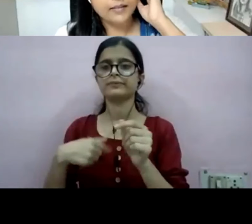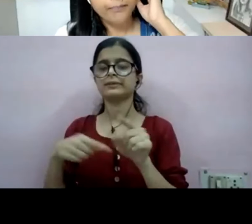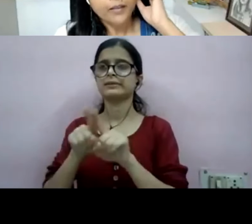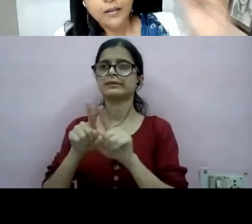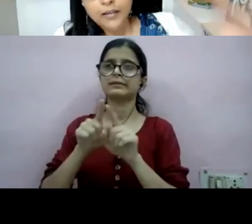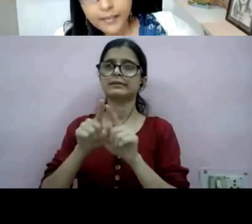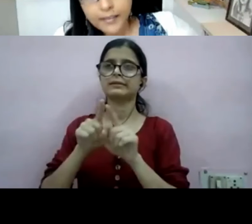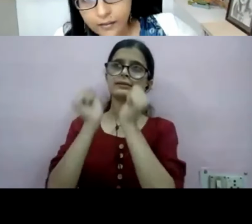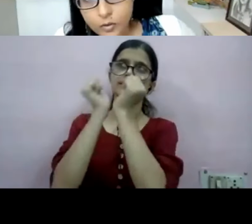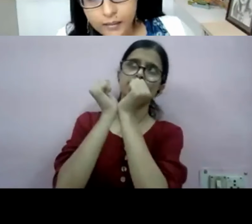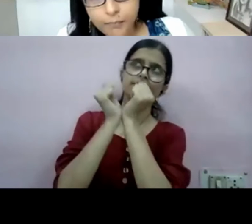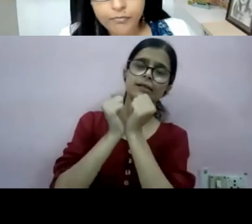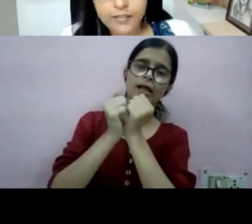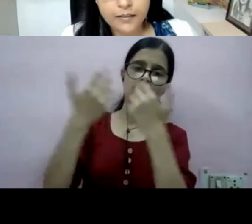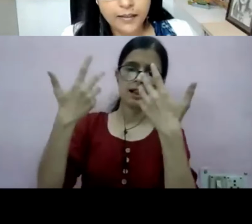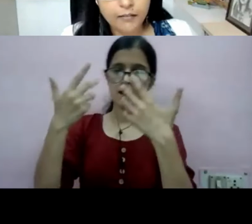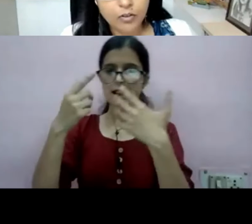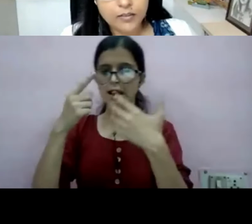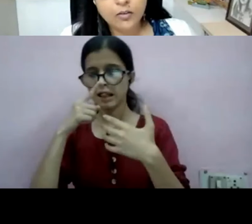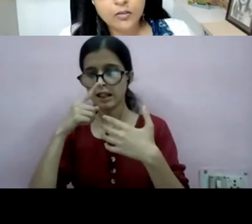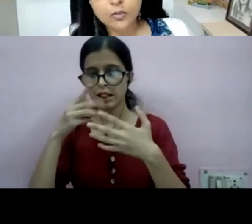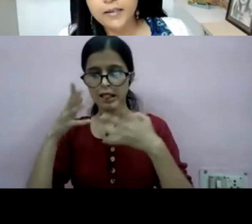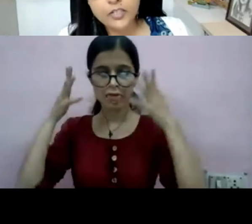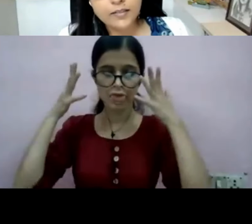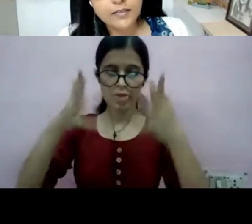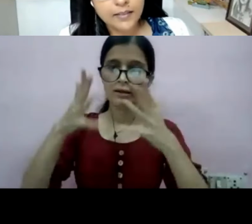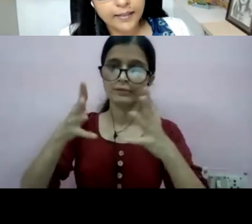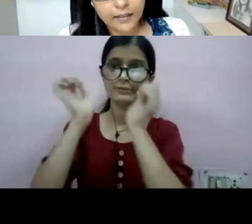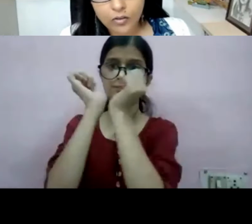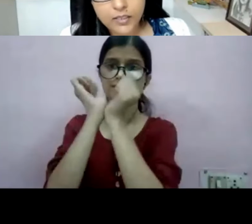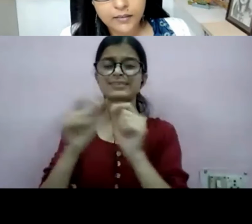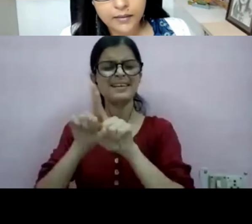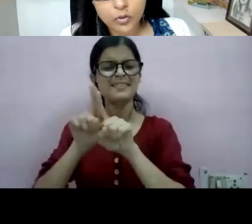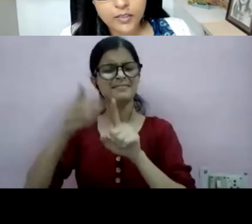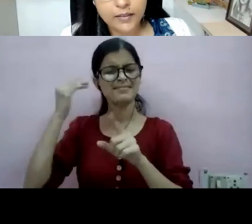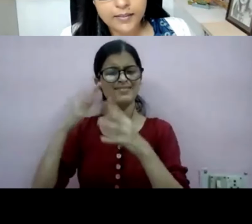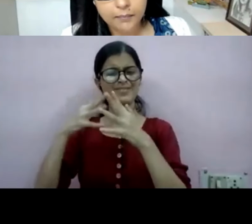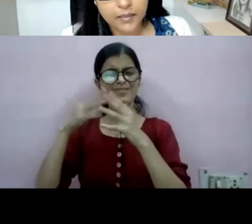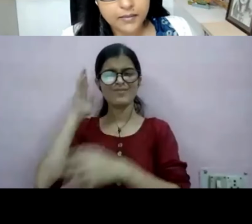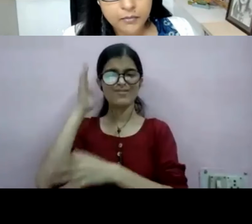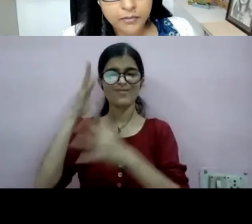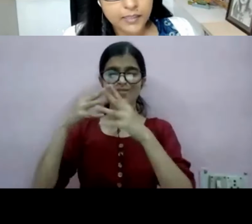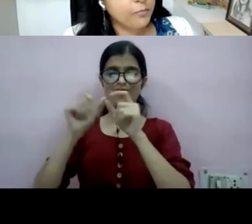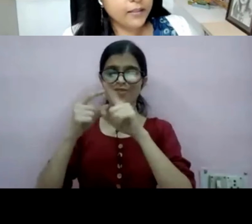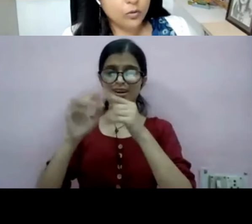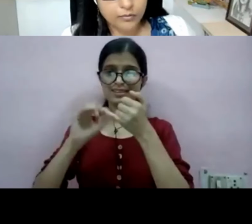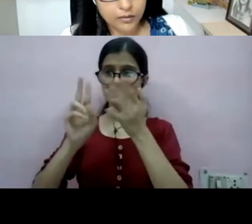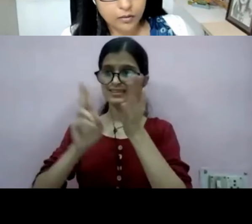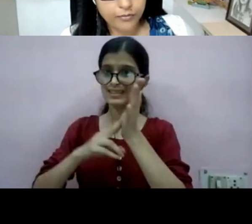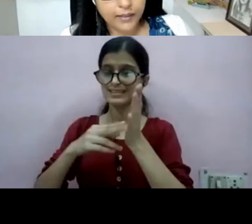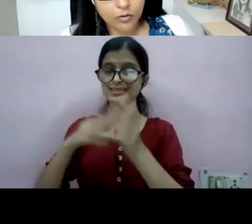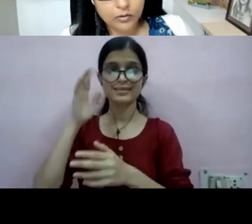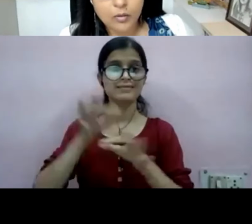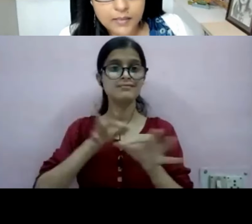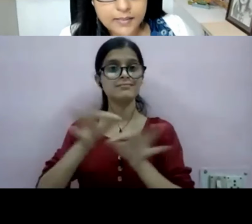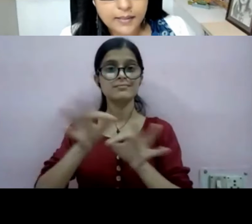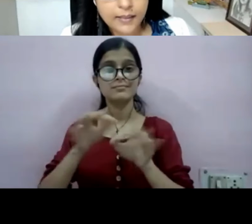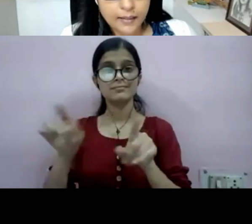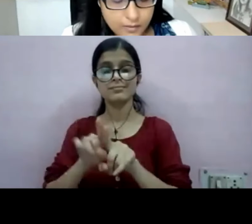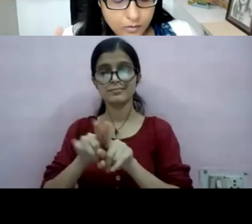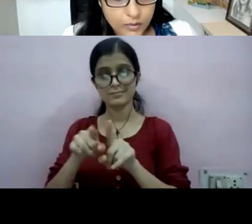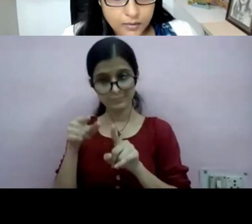voices. Earlier today, Professor Nick Watson also mentioned psychological emotional disablism with respect to the work of Carol